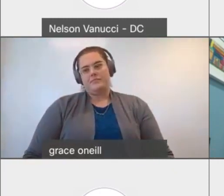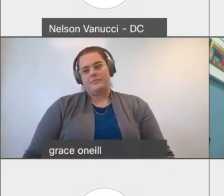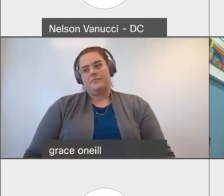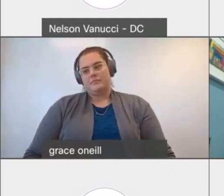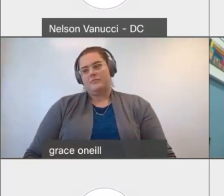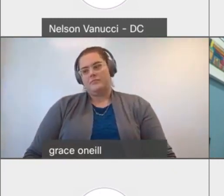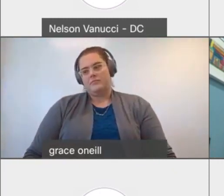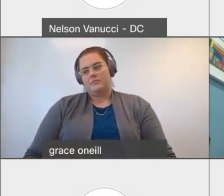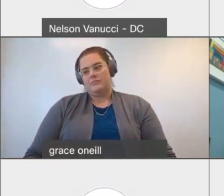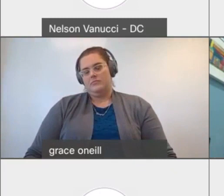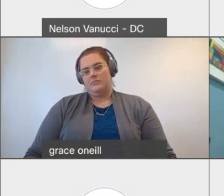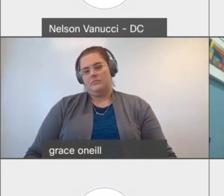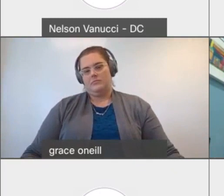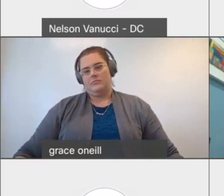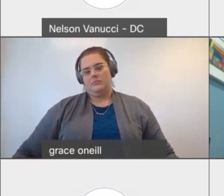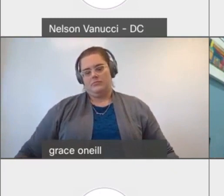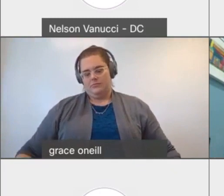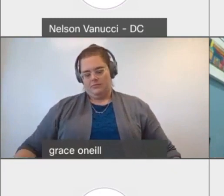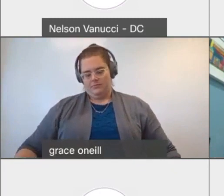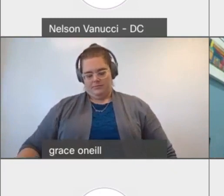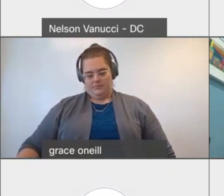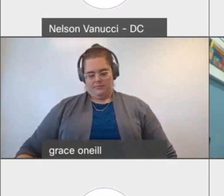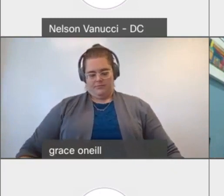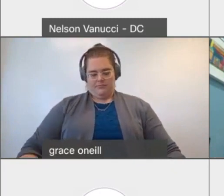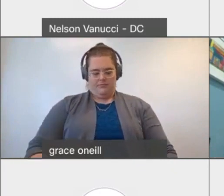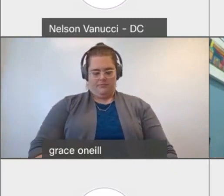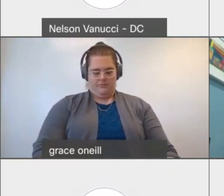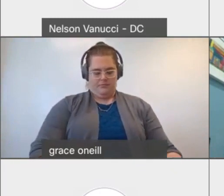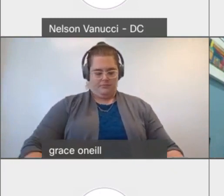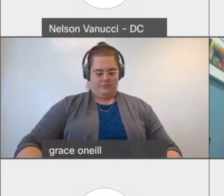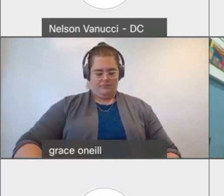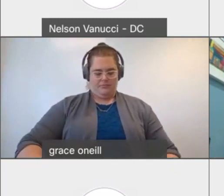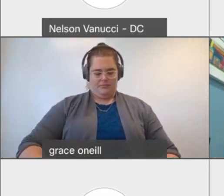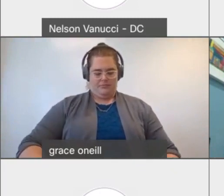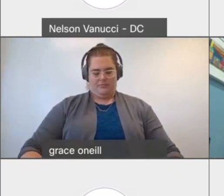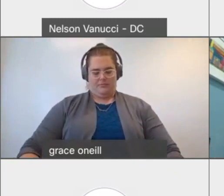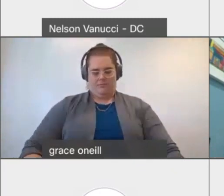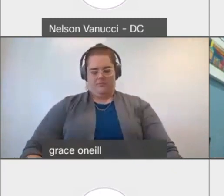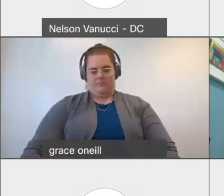I would, this is just speculation, and speculation is probably dangerous.